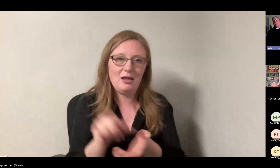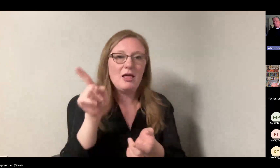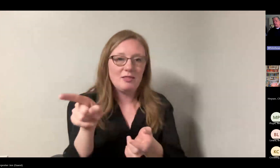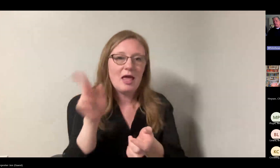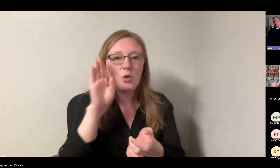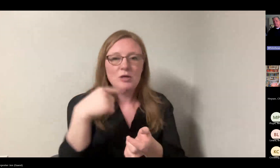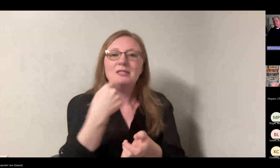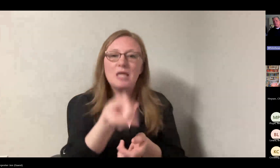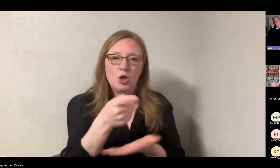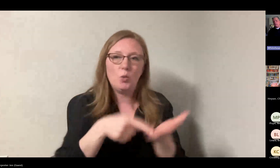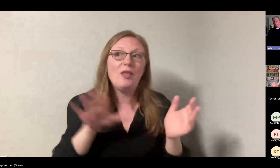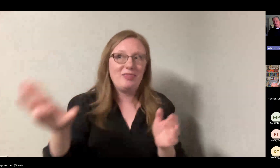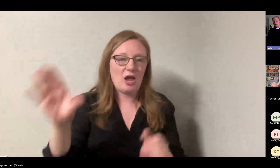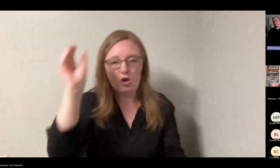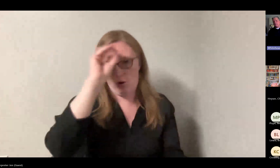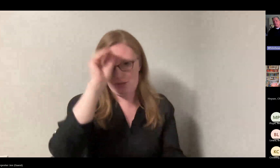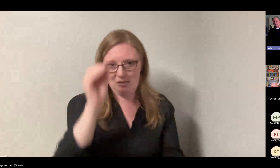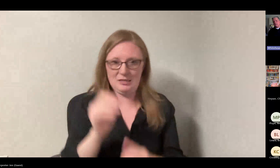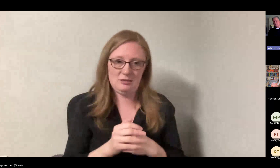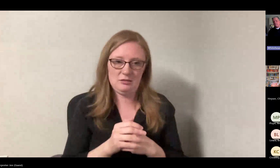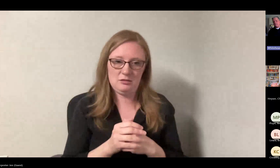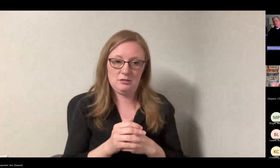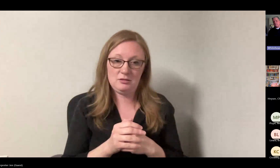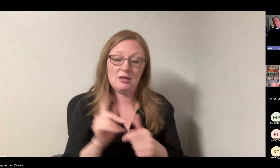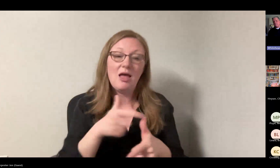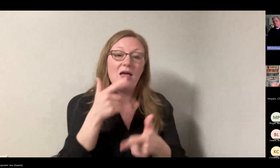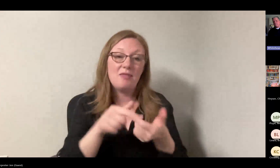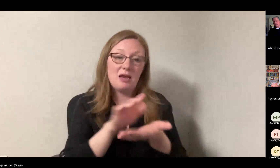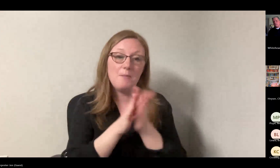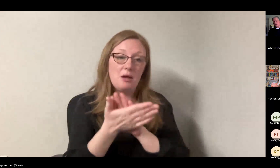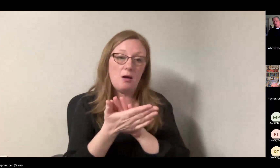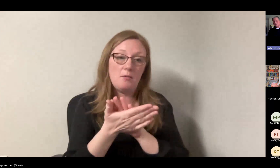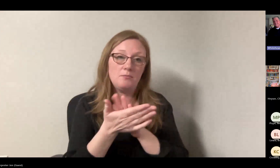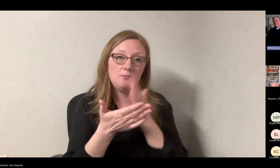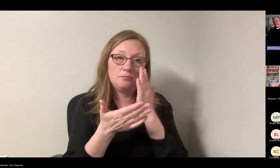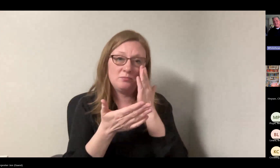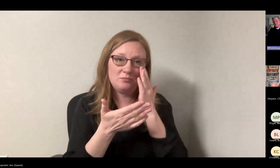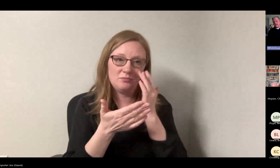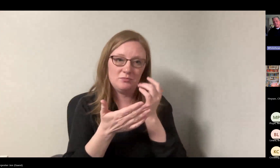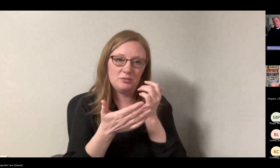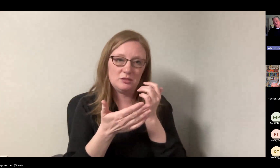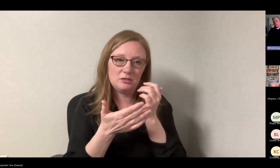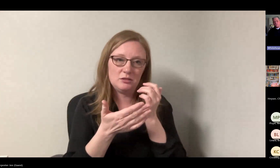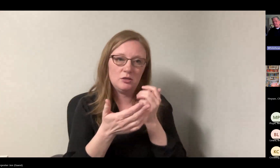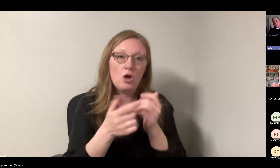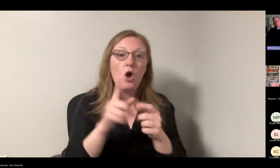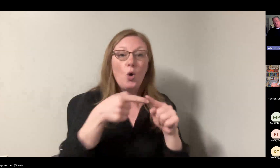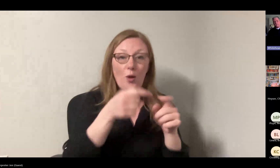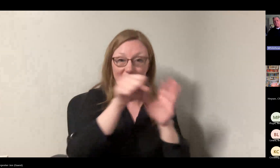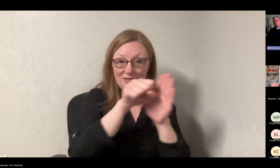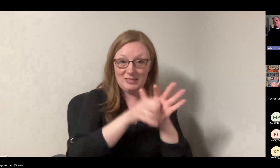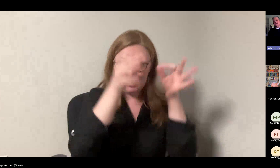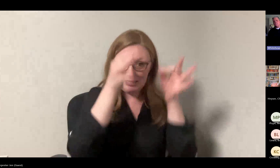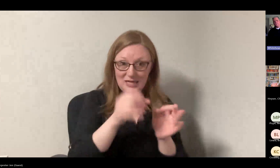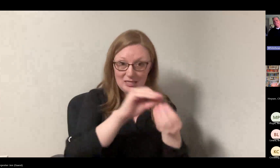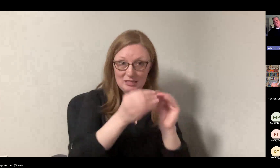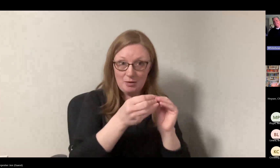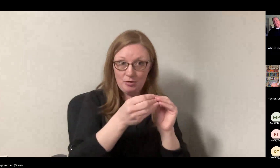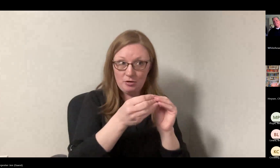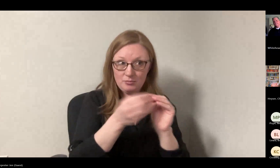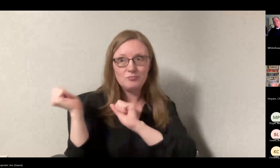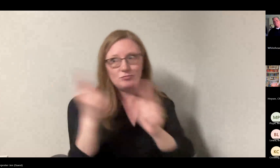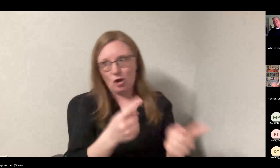think, but it's going to be up to it. Once the state decides on a number, that's going to become everybody's